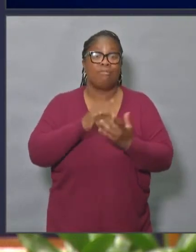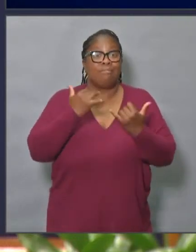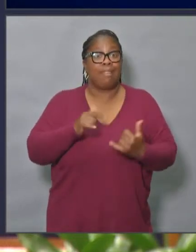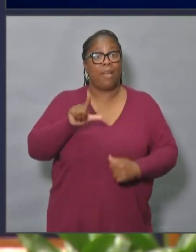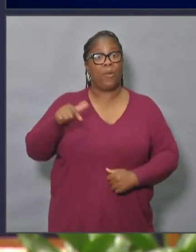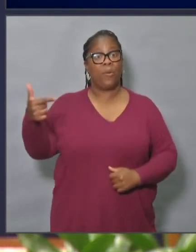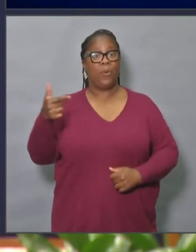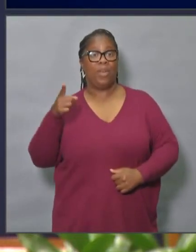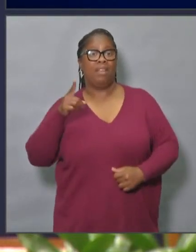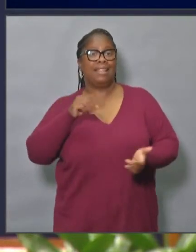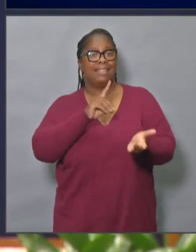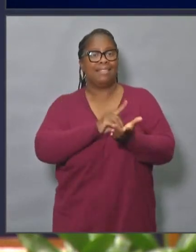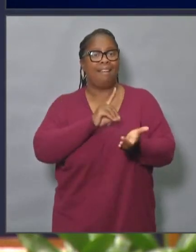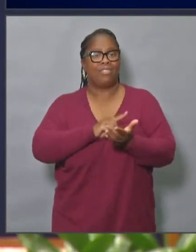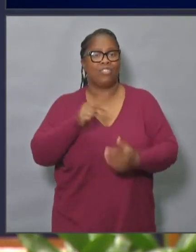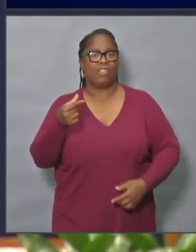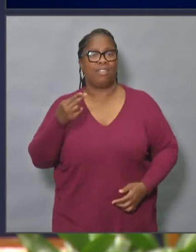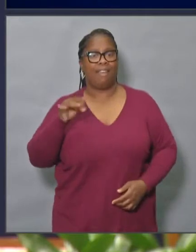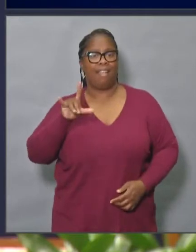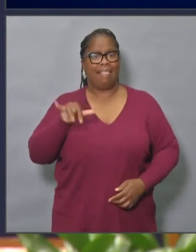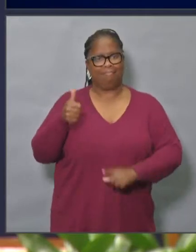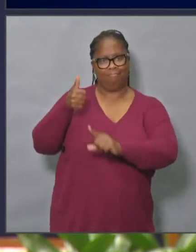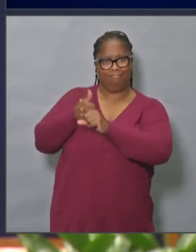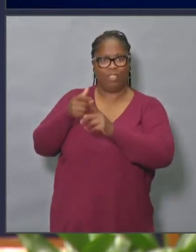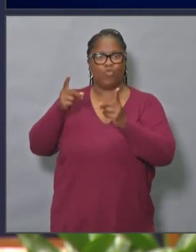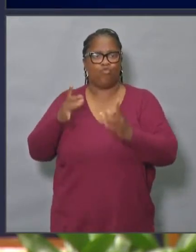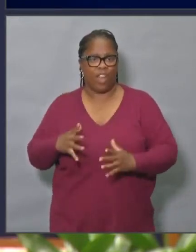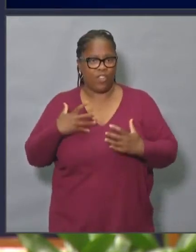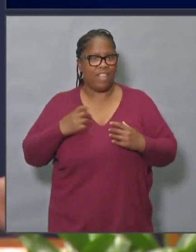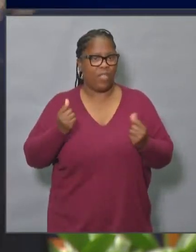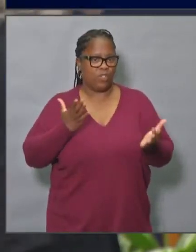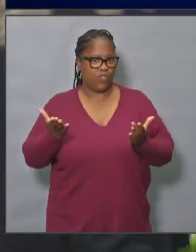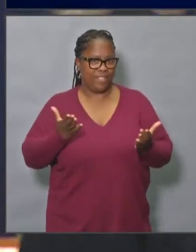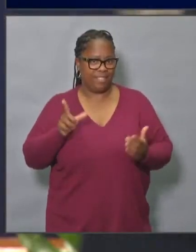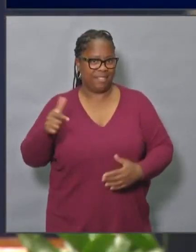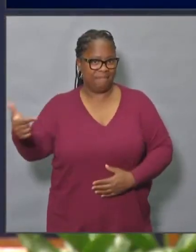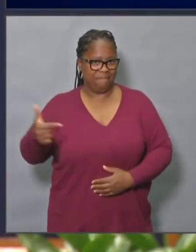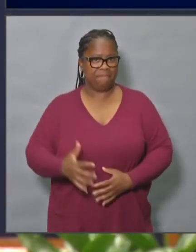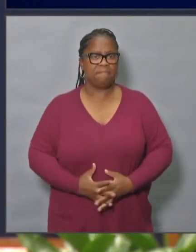Galley, who's the Director of Health Services.